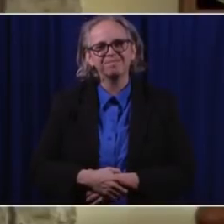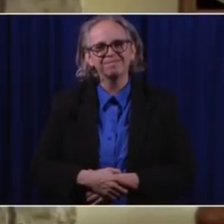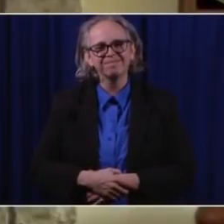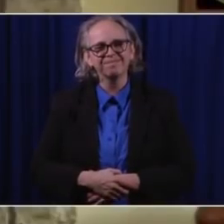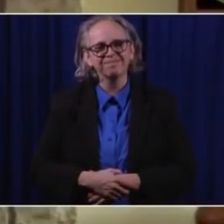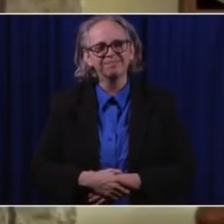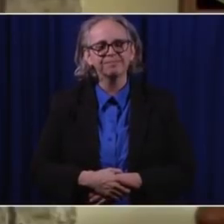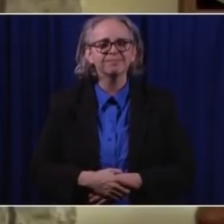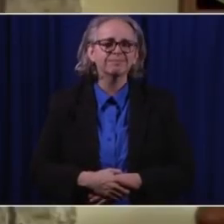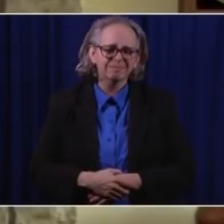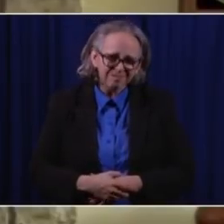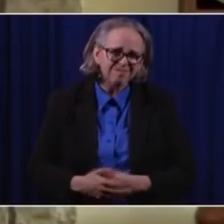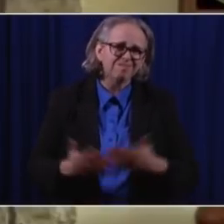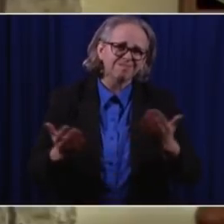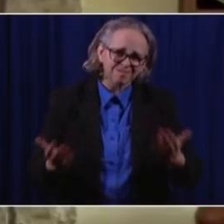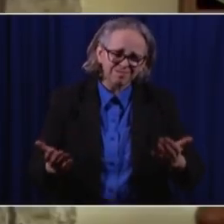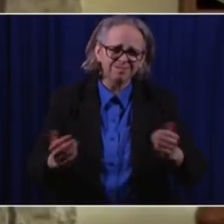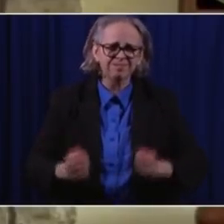Well,